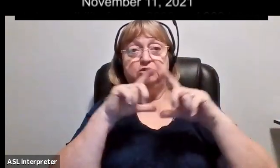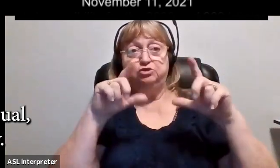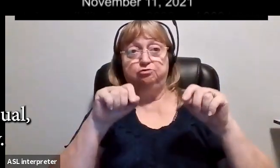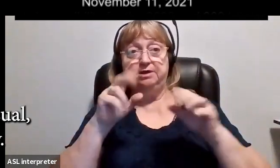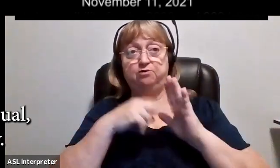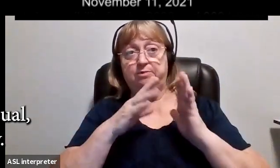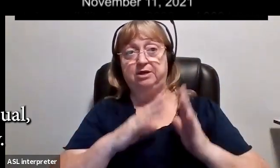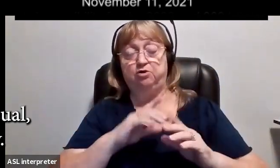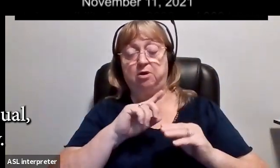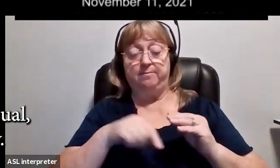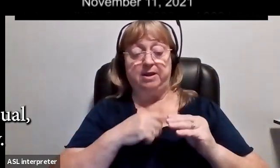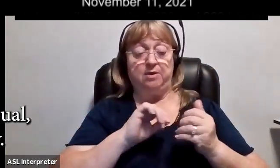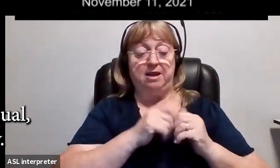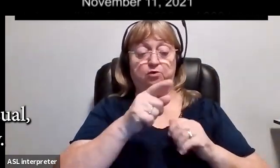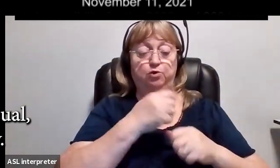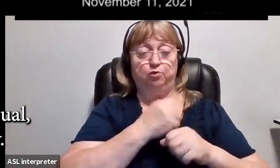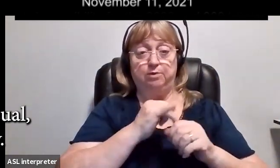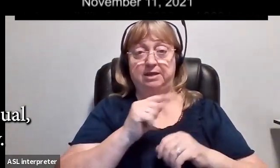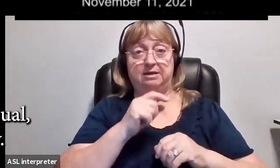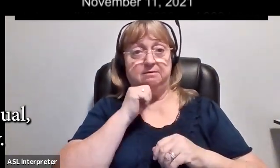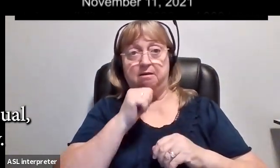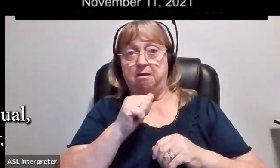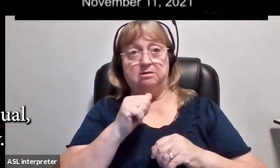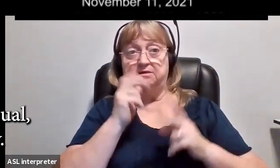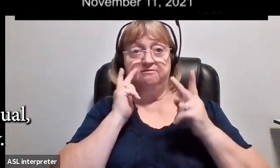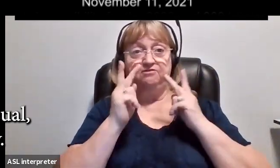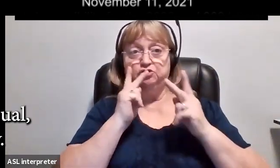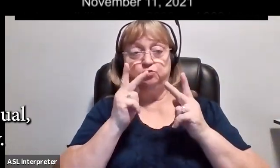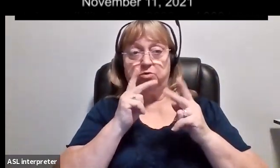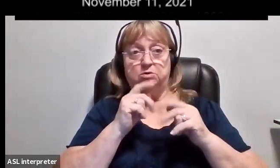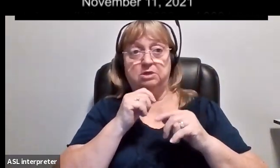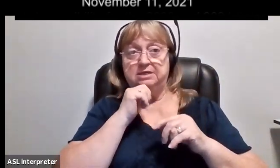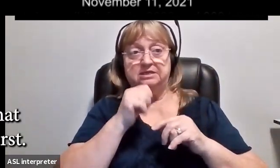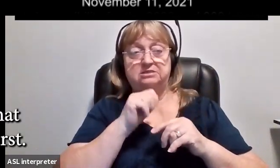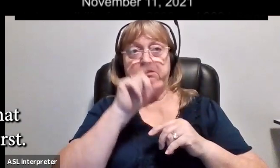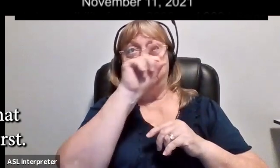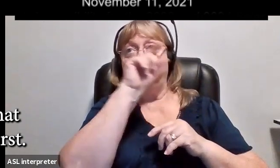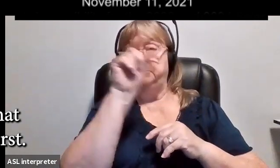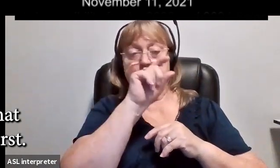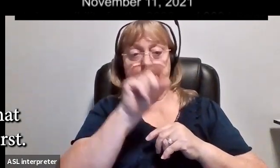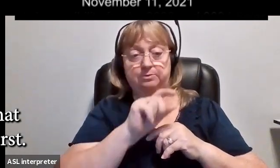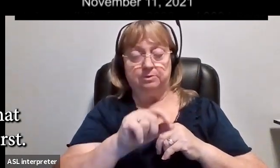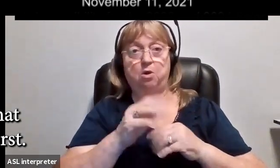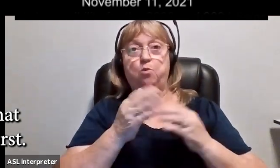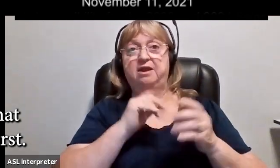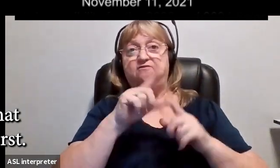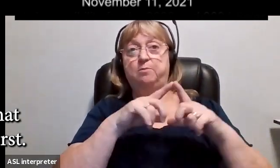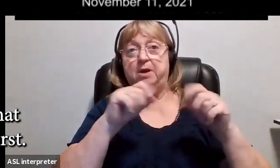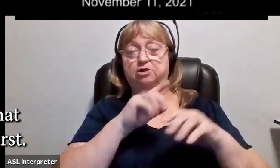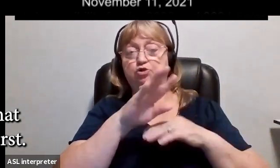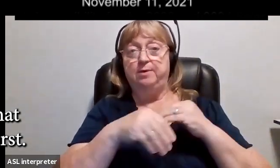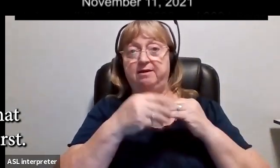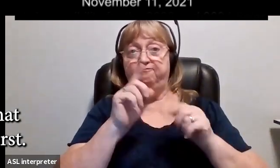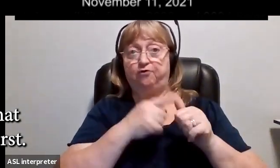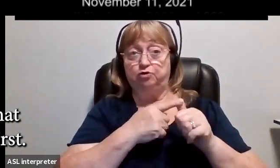of how you created it, not the visual, how you scan through it visually. Whatever box you put in first is what the